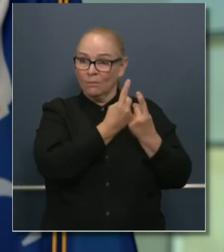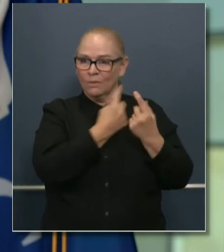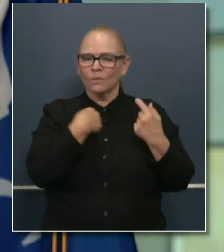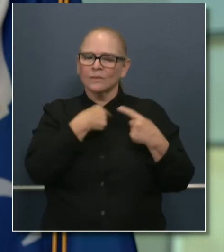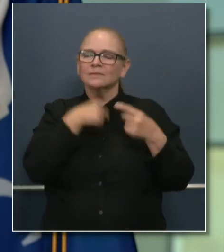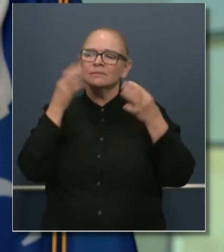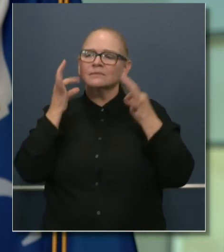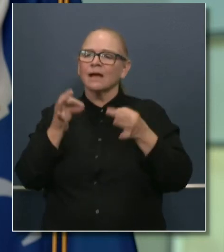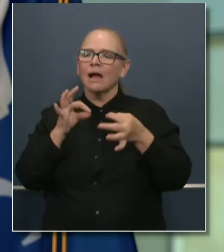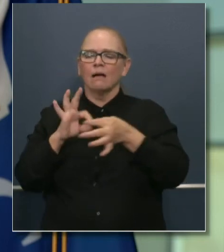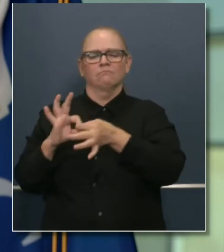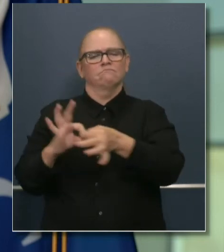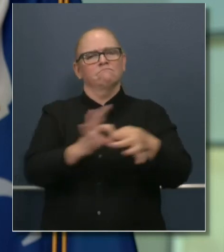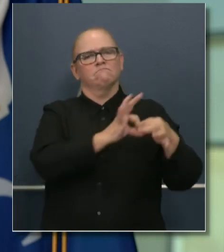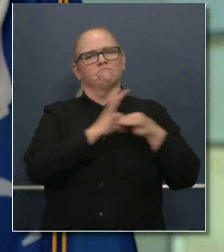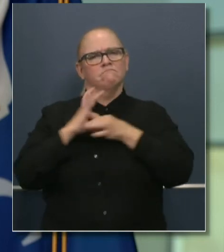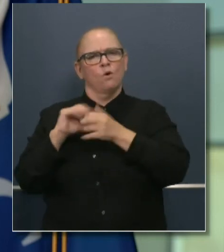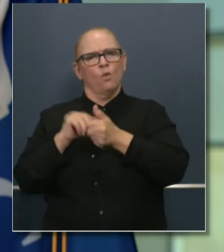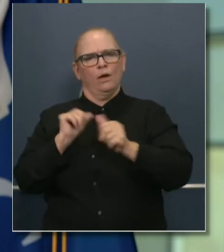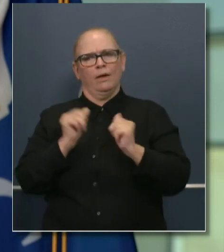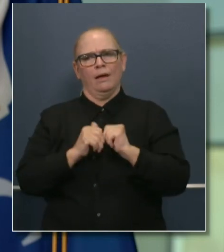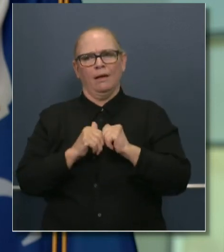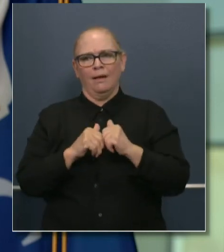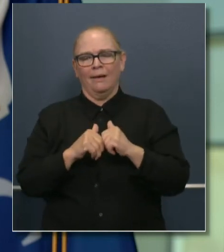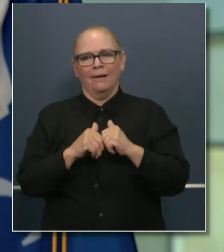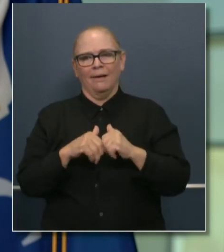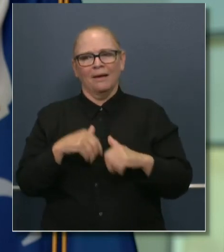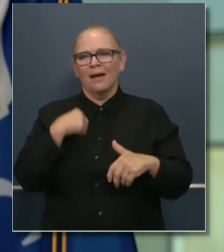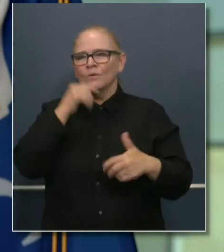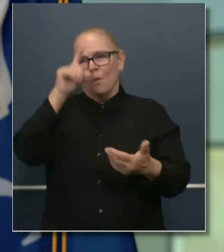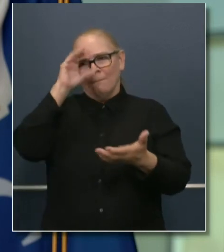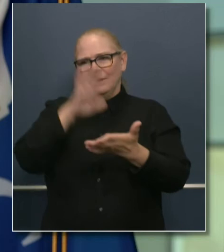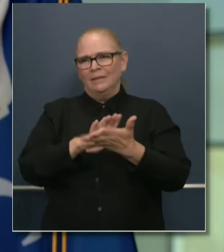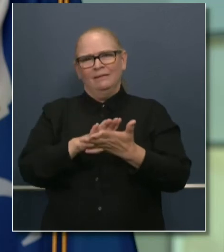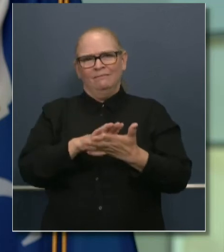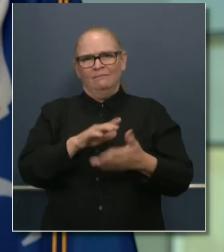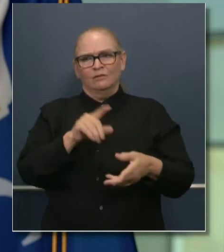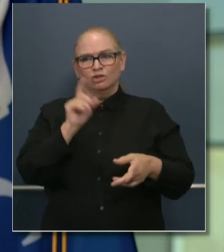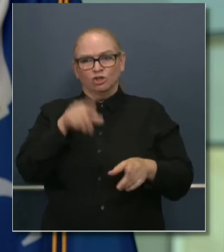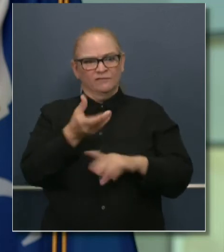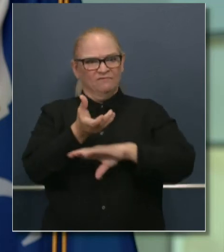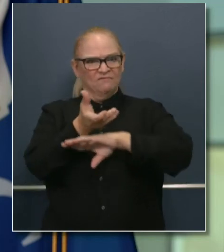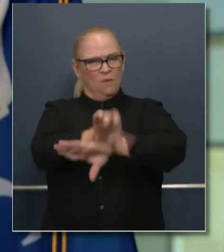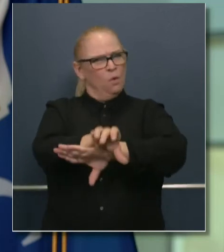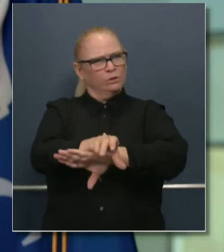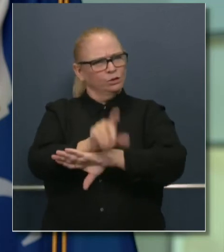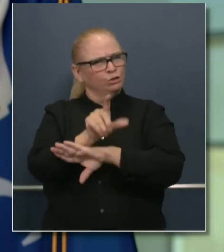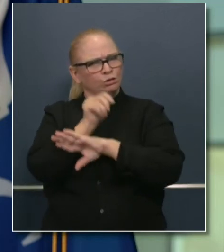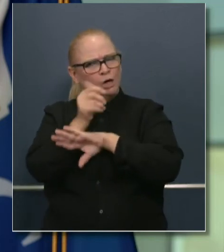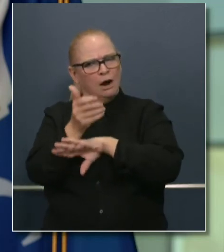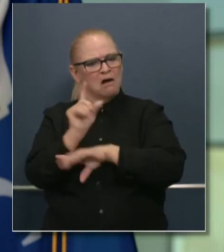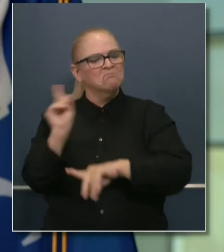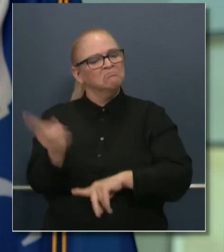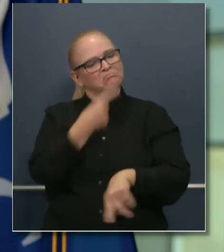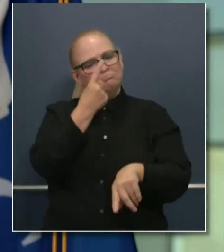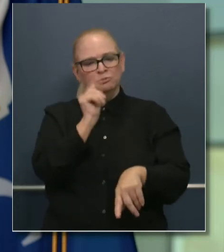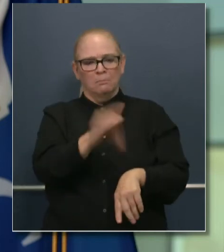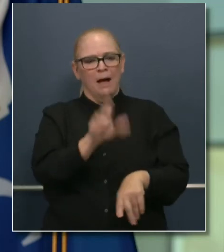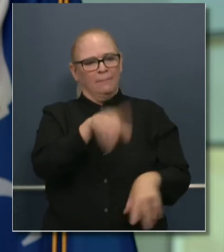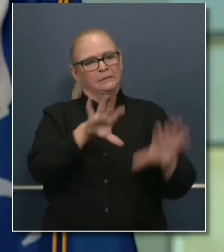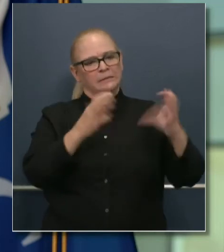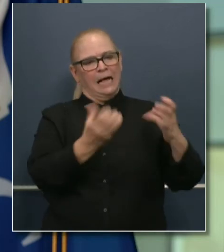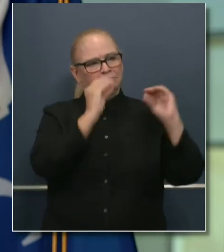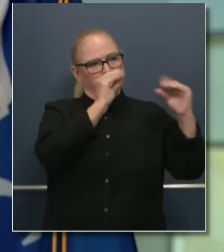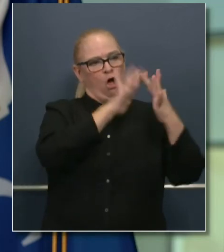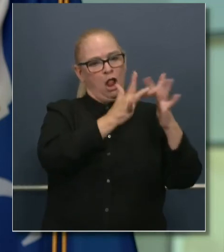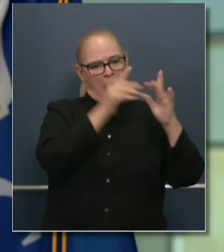frame. I don't believe anyone should be forced to put their life and health at risk, period,